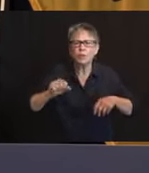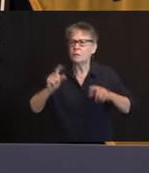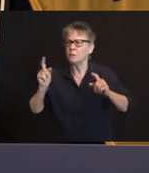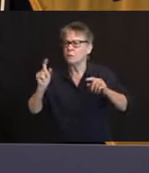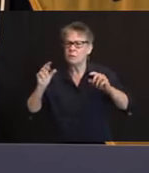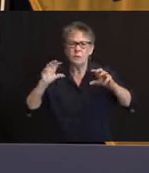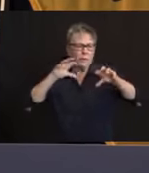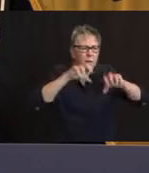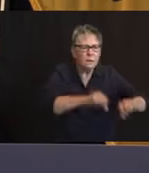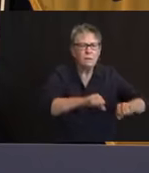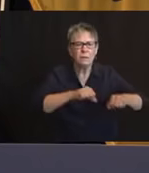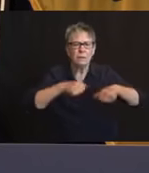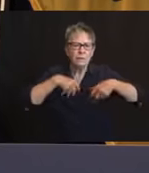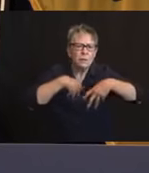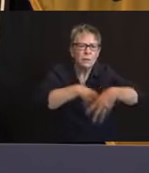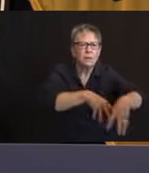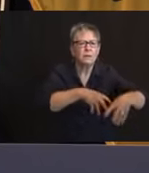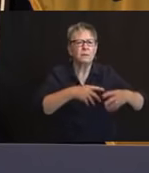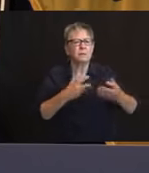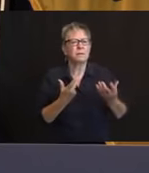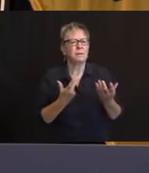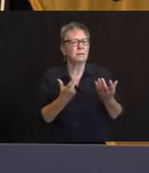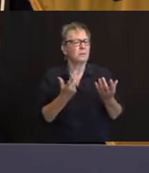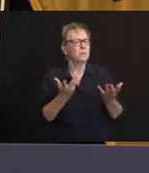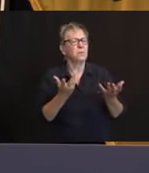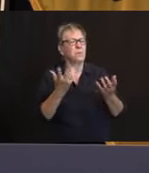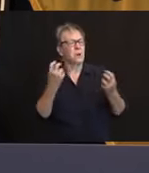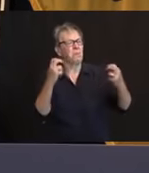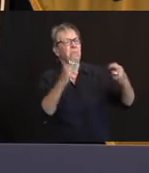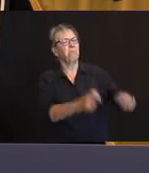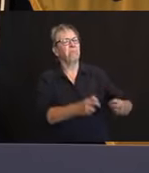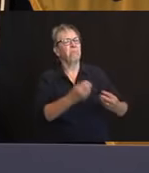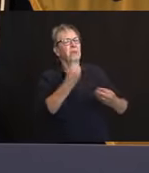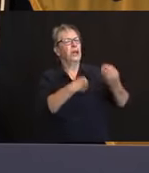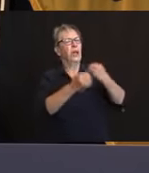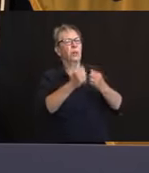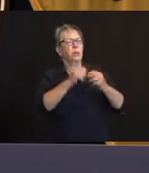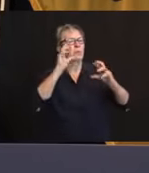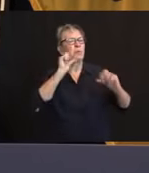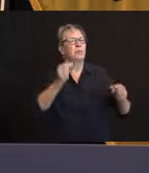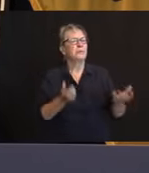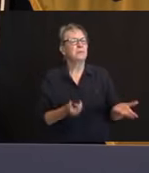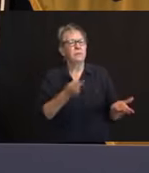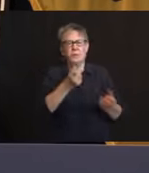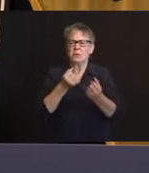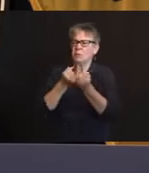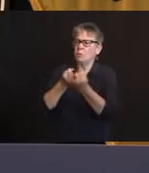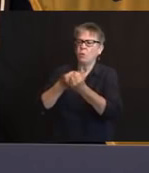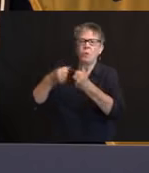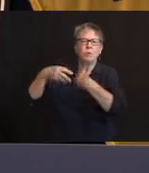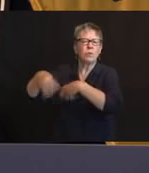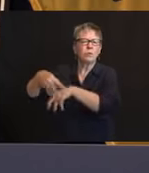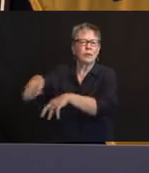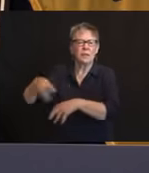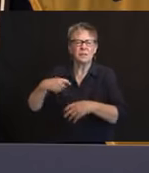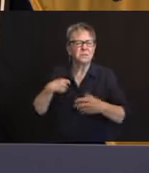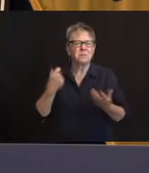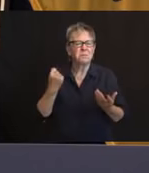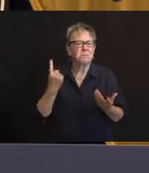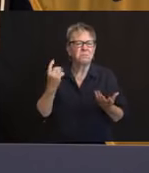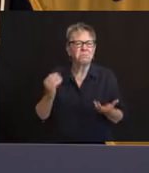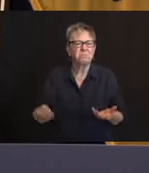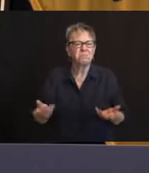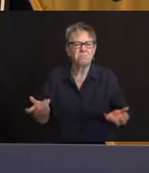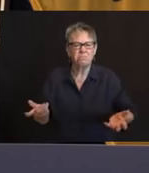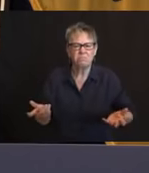cetera? And then, is the Labor Department's new call center up and running? And if so, how can workers get in contact with live